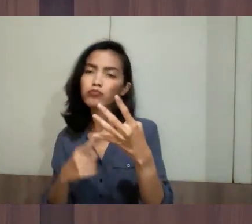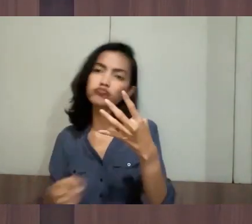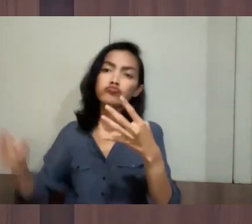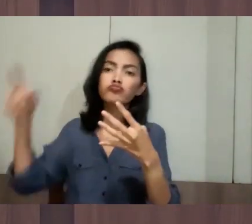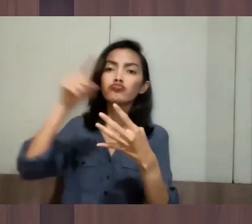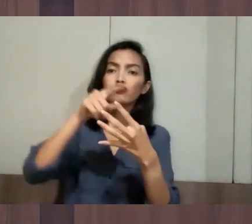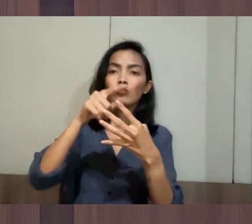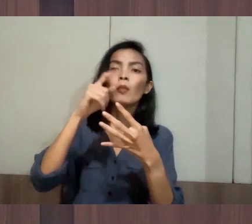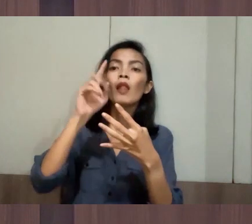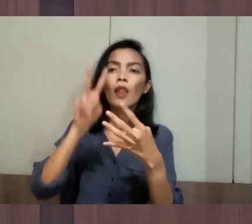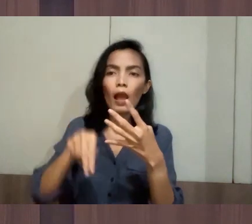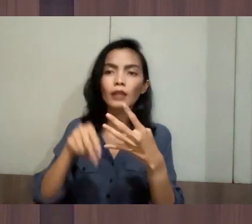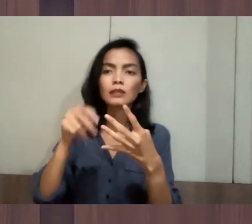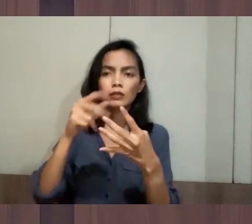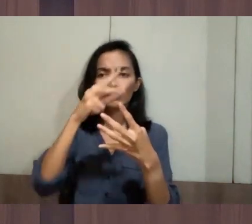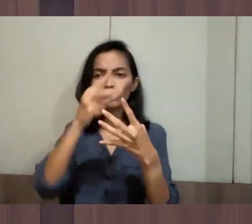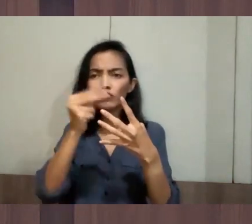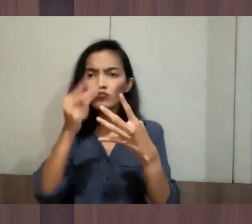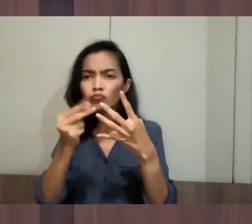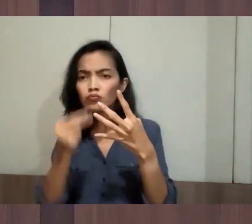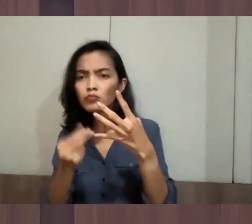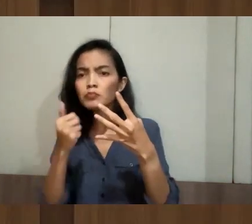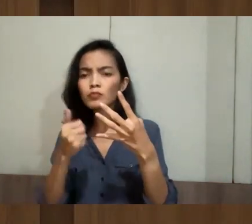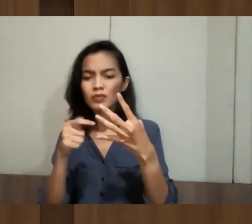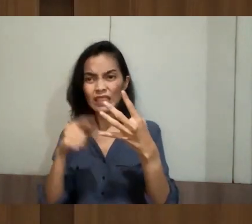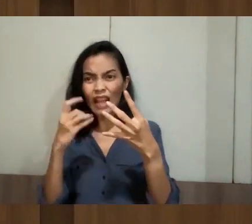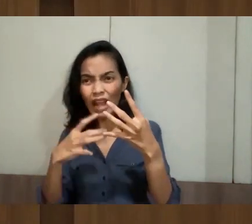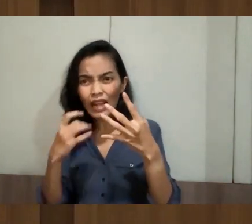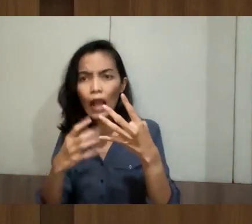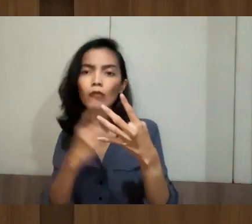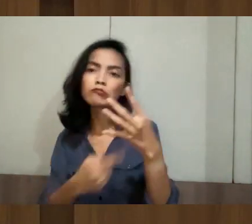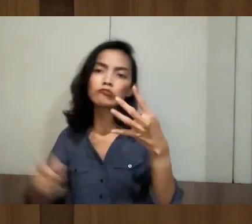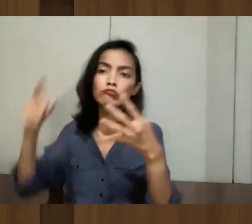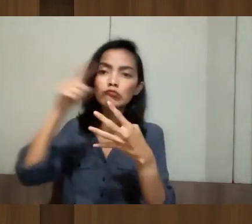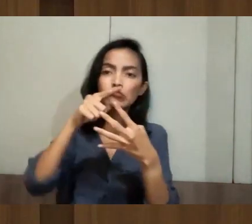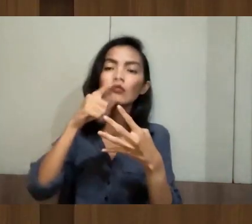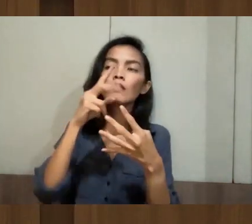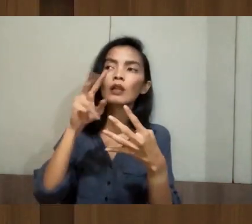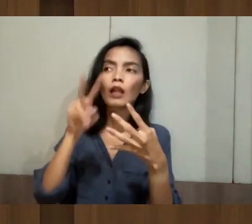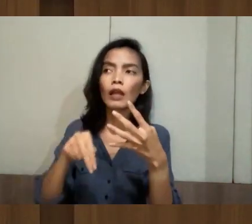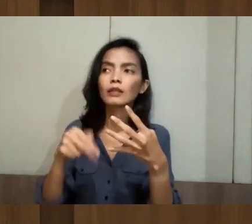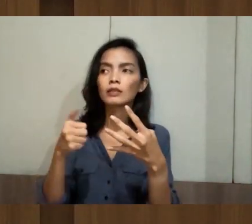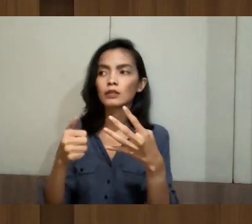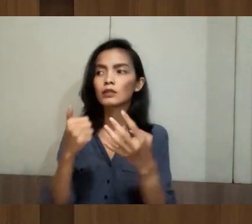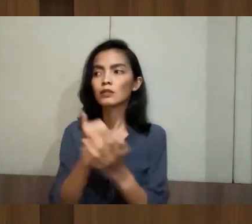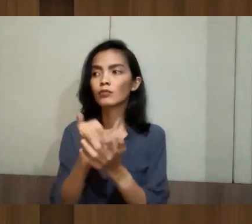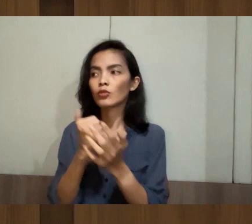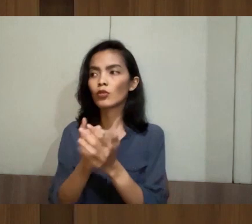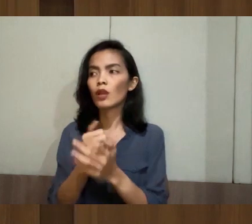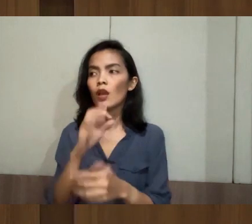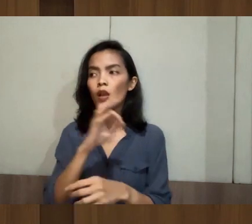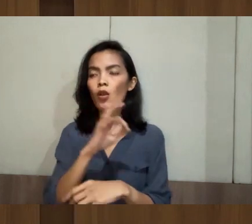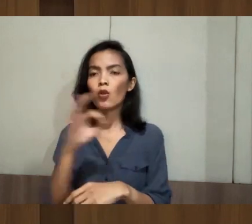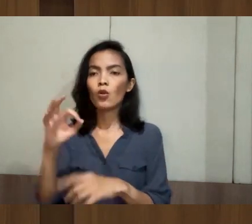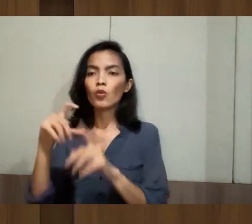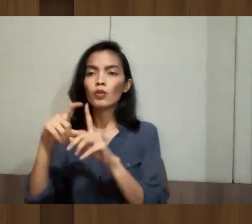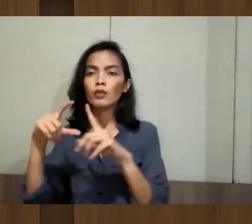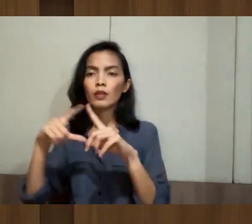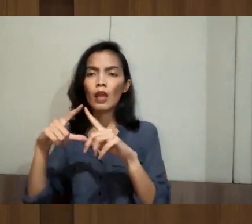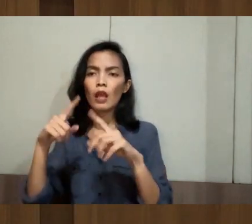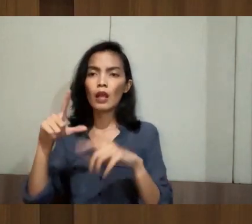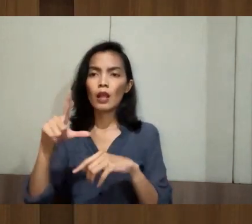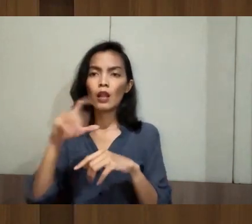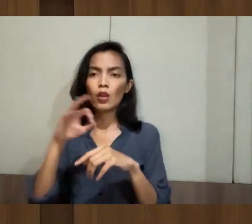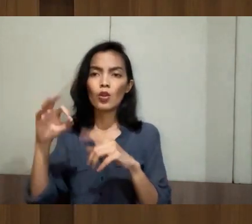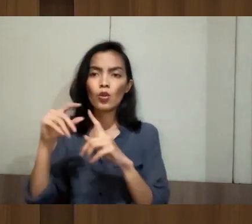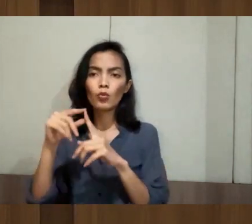over again. And because of that, right. So when we are trying to do an